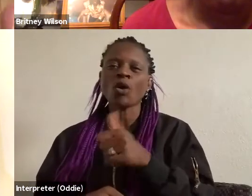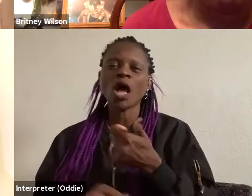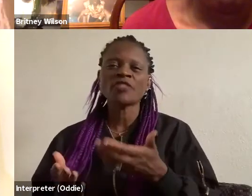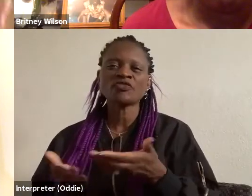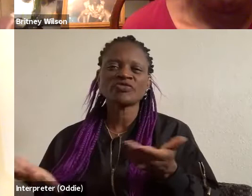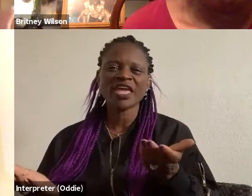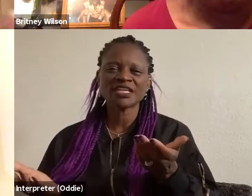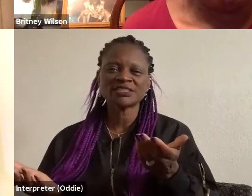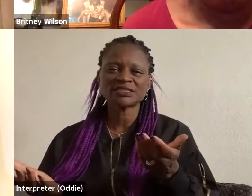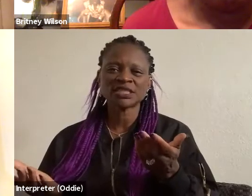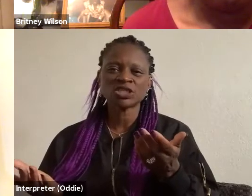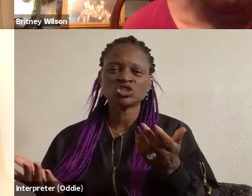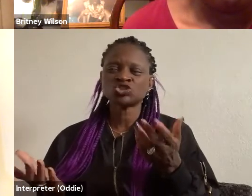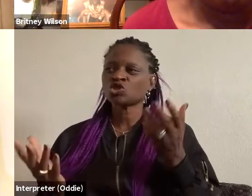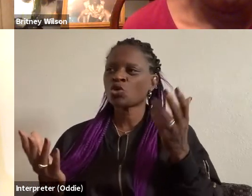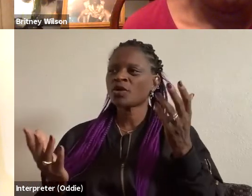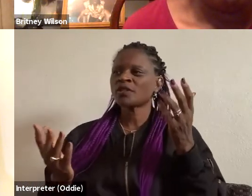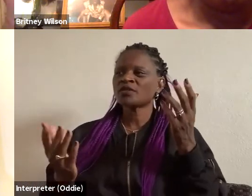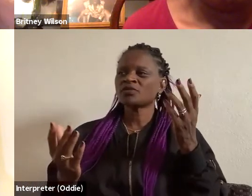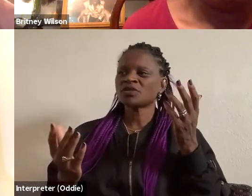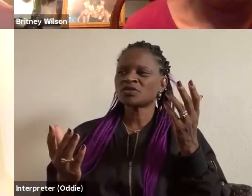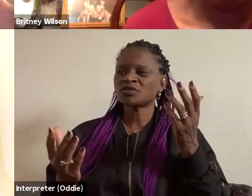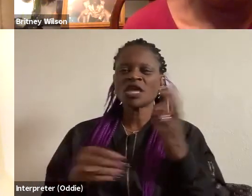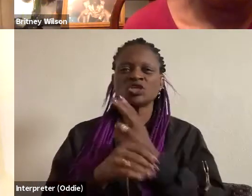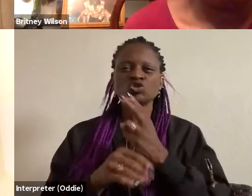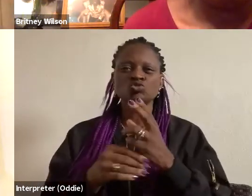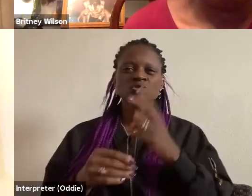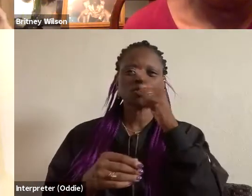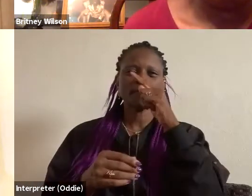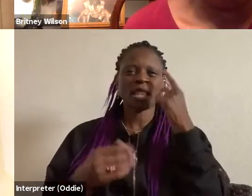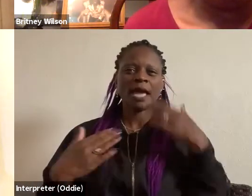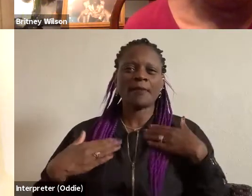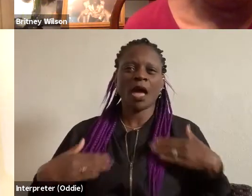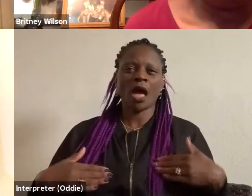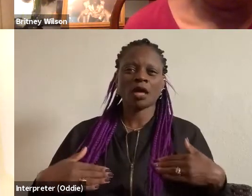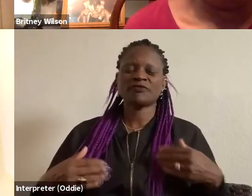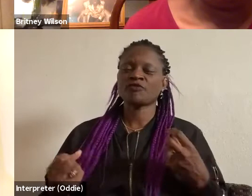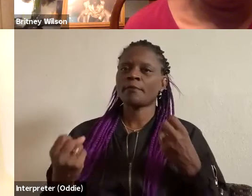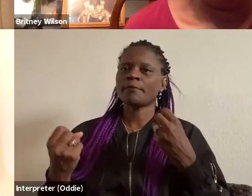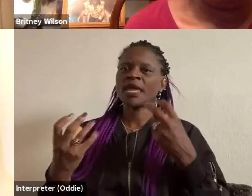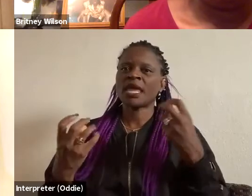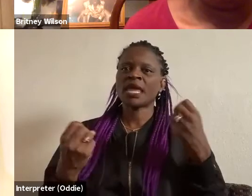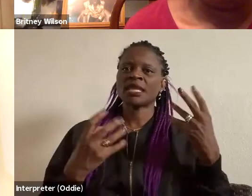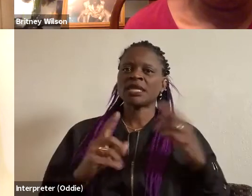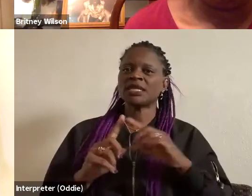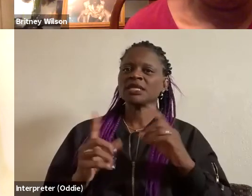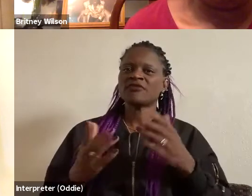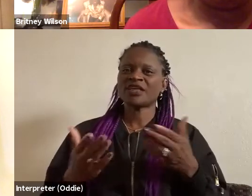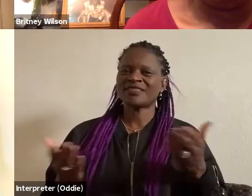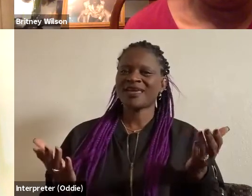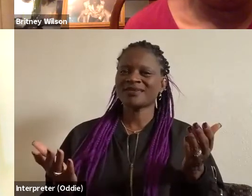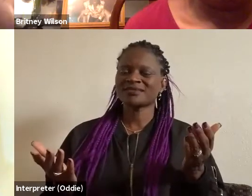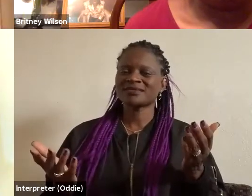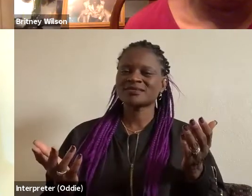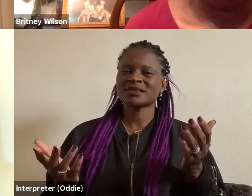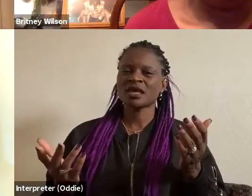monetize your body. So, you know, the Black disabled body in this country has been,